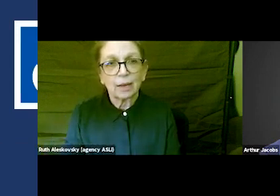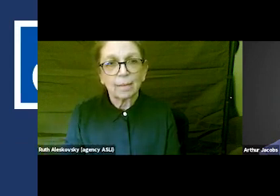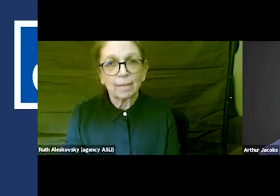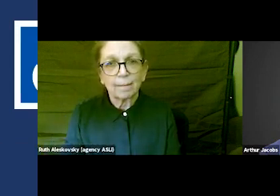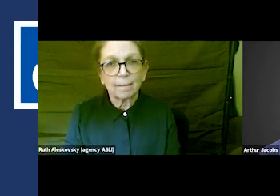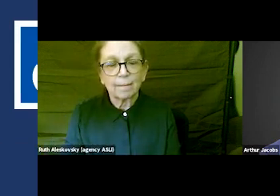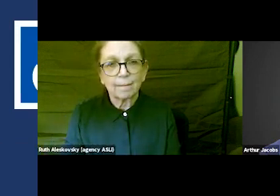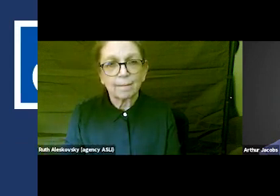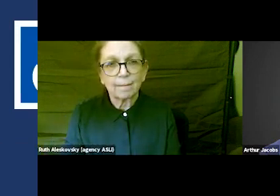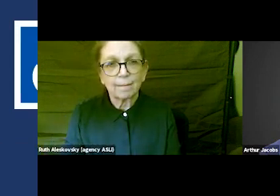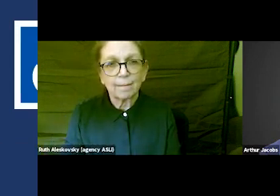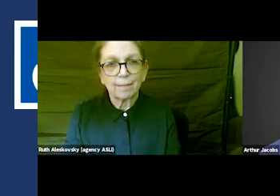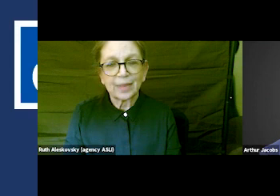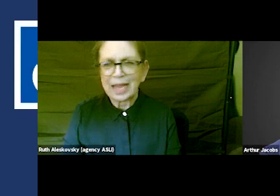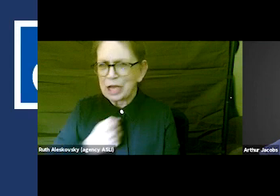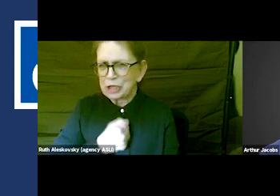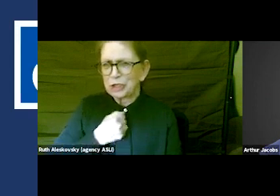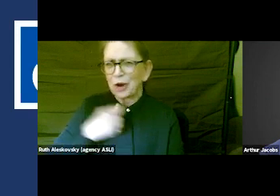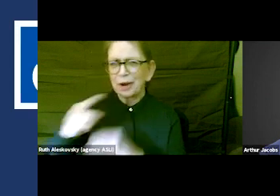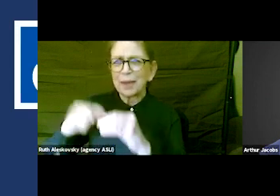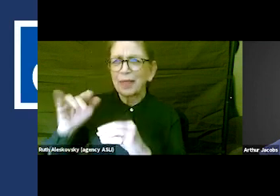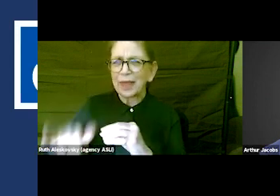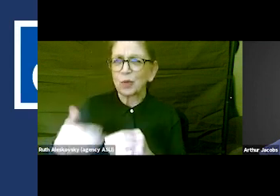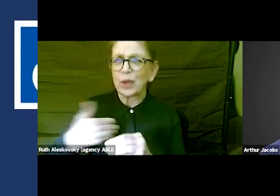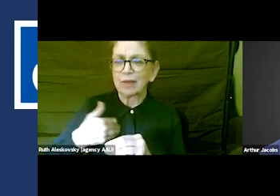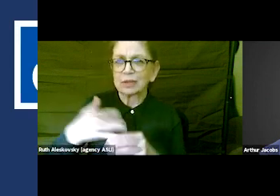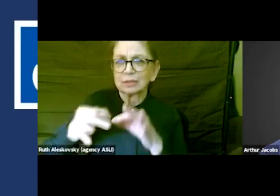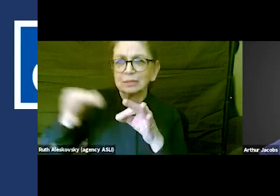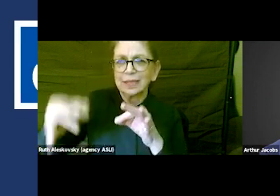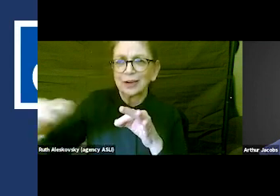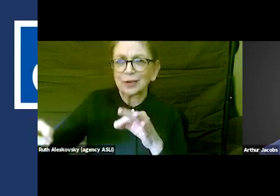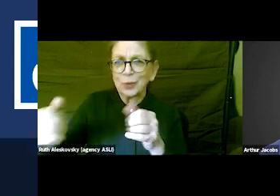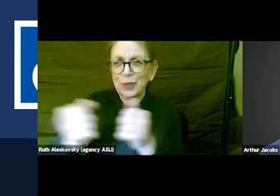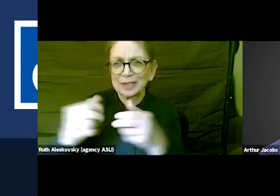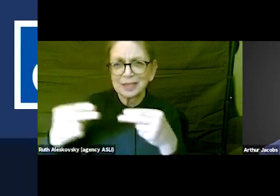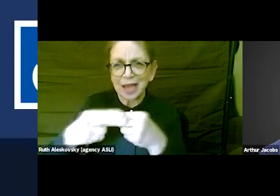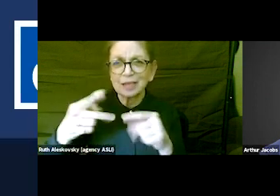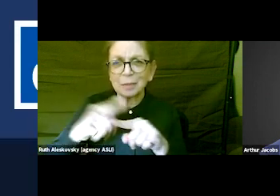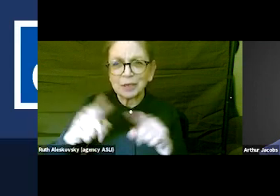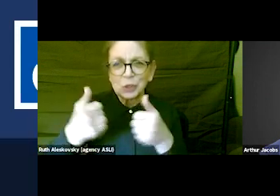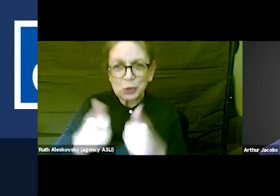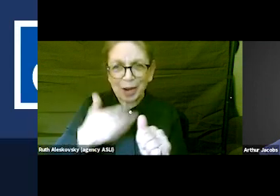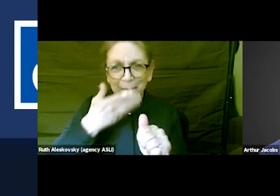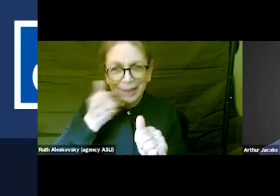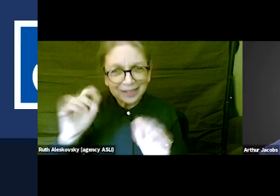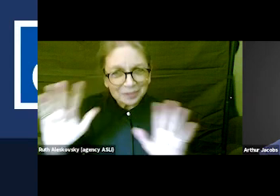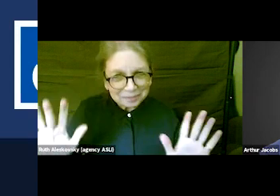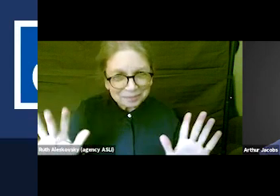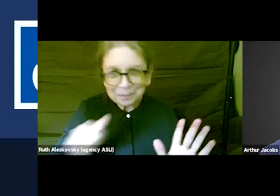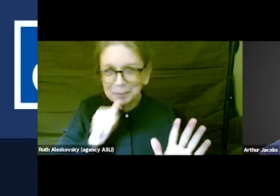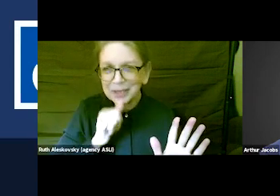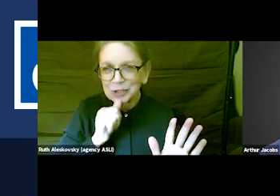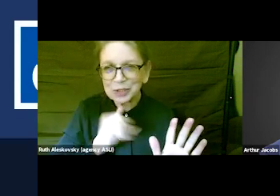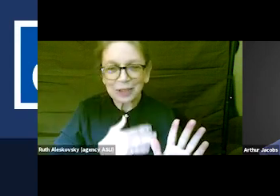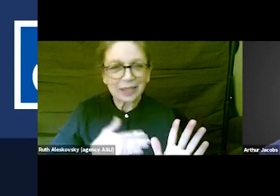All right. Yeah, sorry about that. There's a bit of a lag with the PowerPoint here, but we're trying our best. All right. All